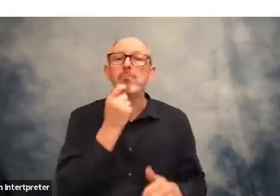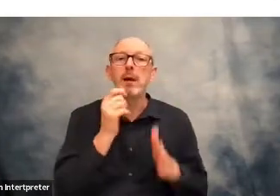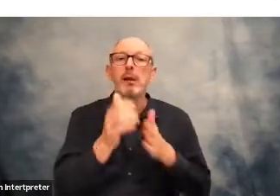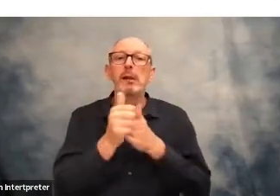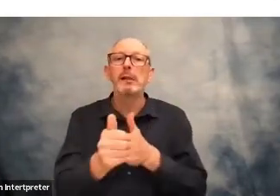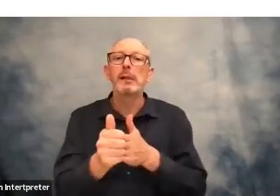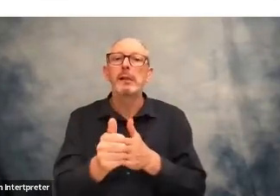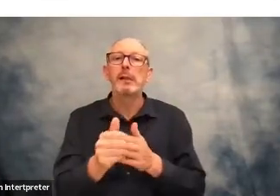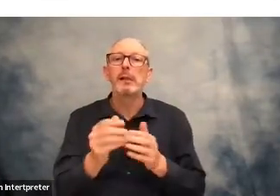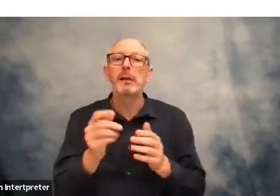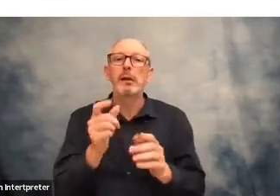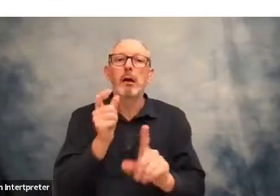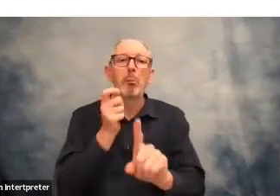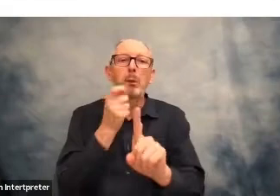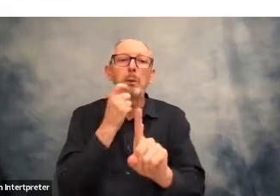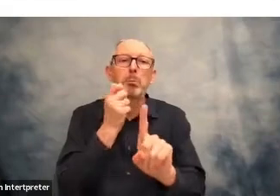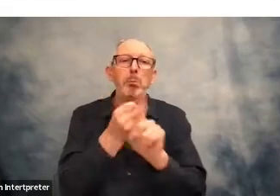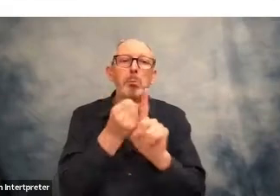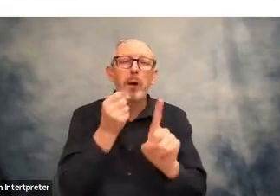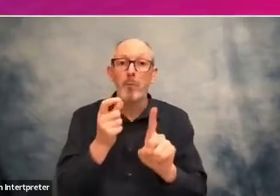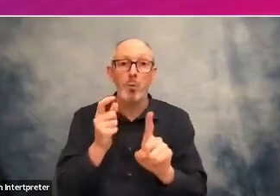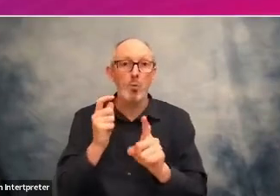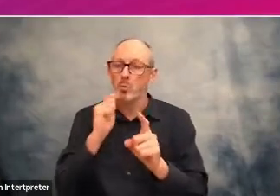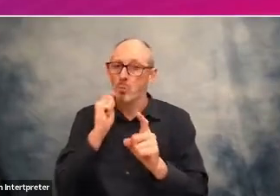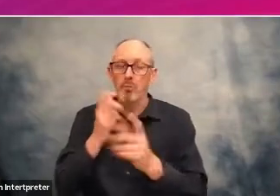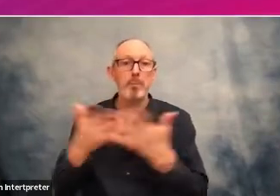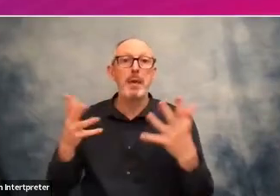could be the breakthrough for a founder that's been waiting for.